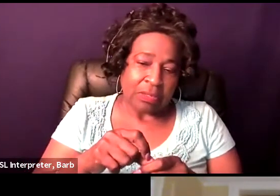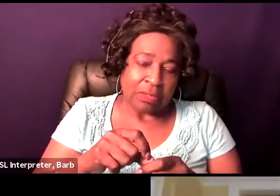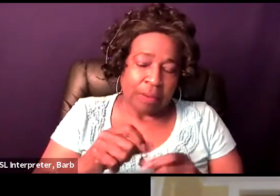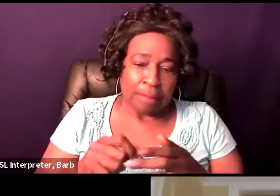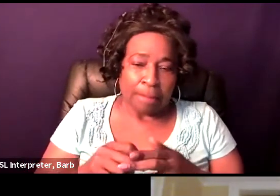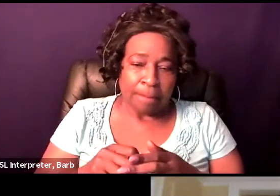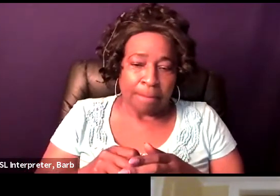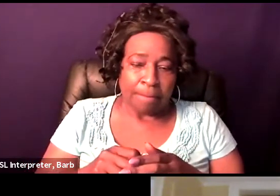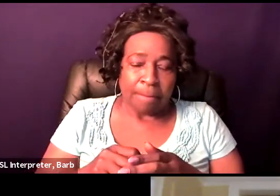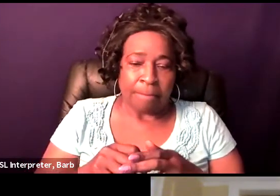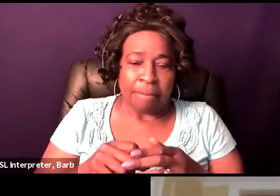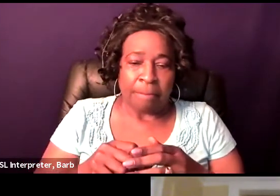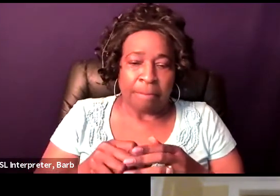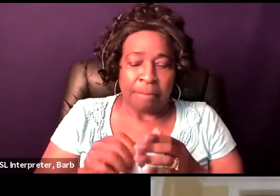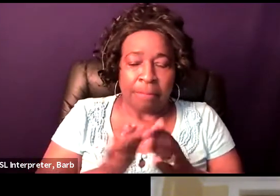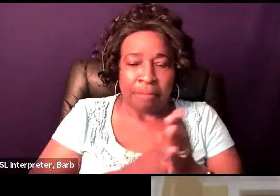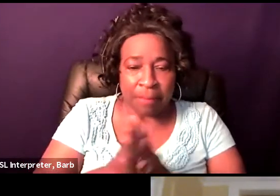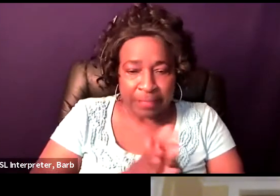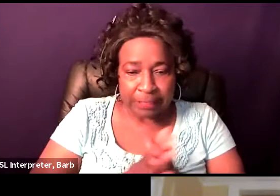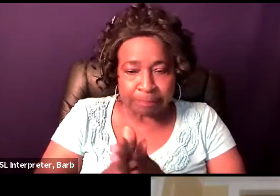these particular initiatives.